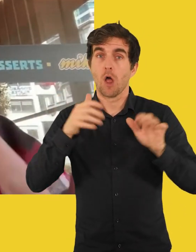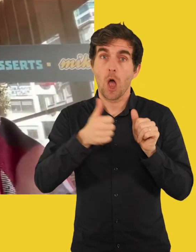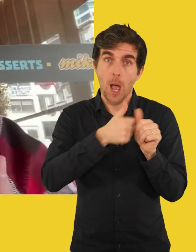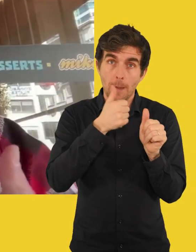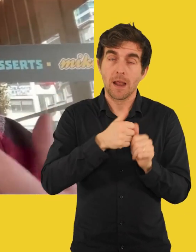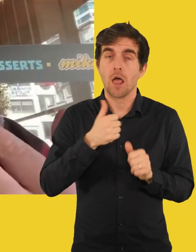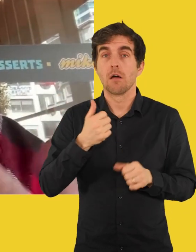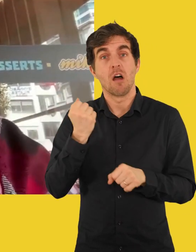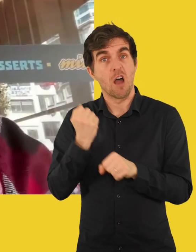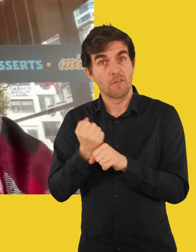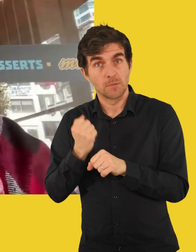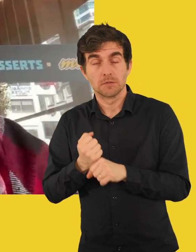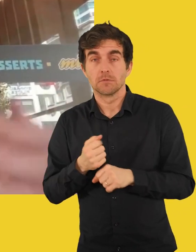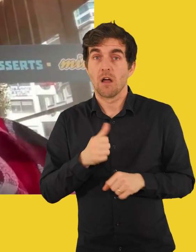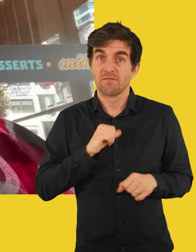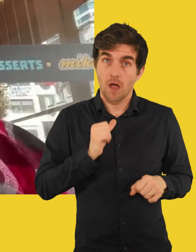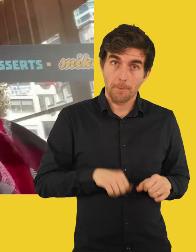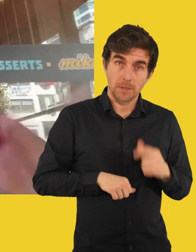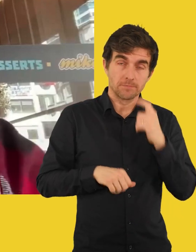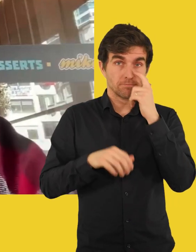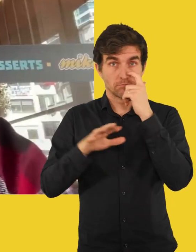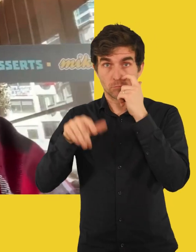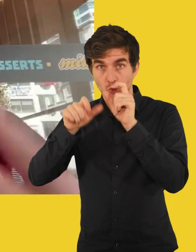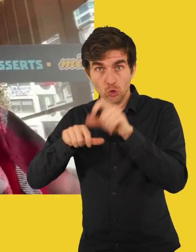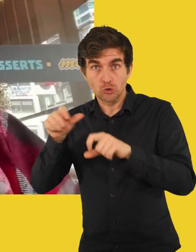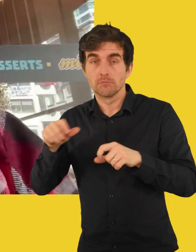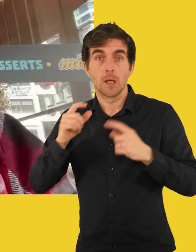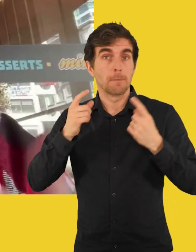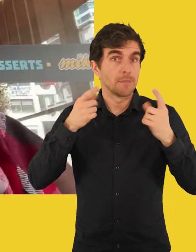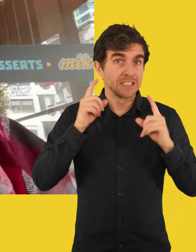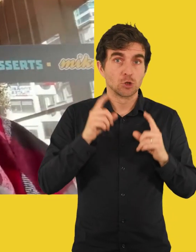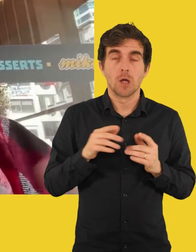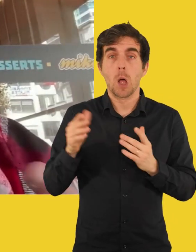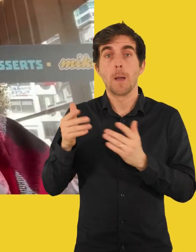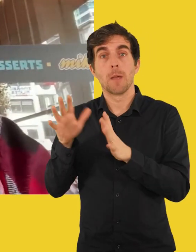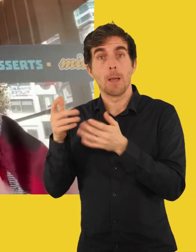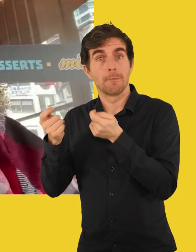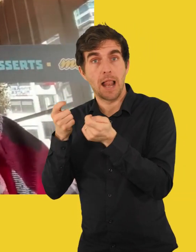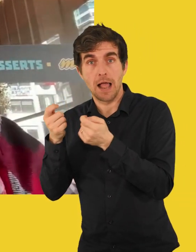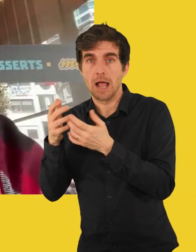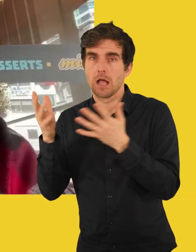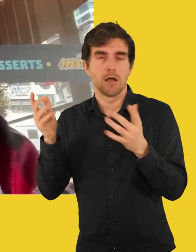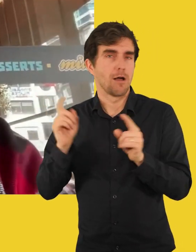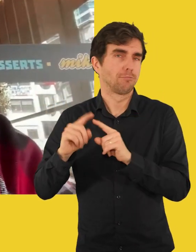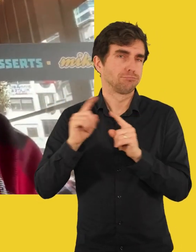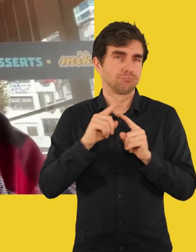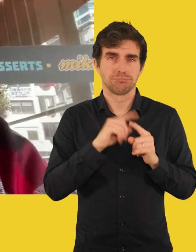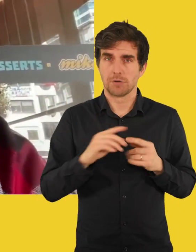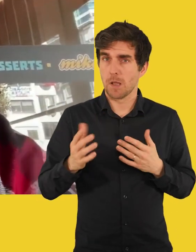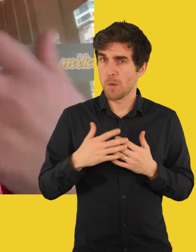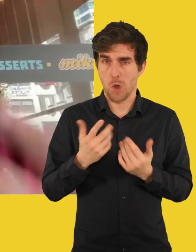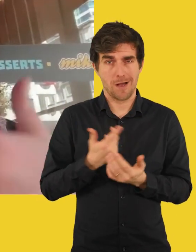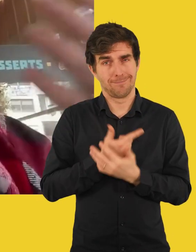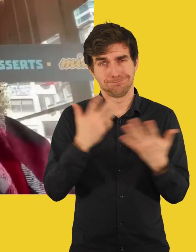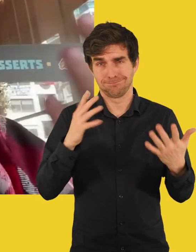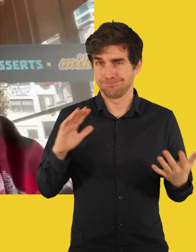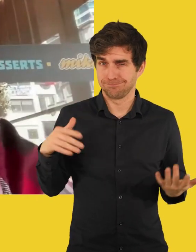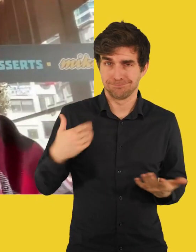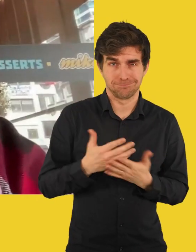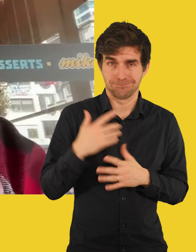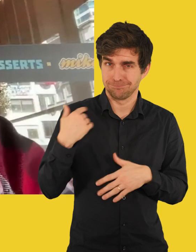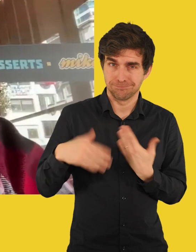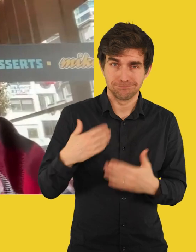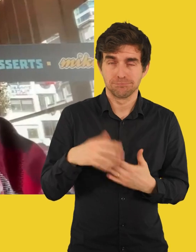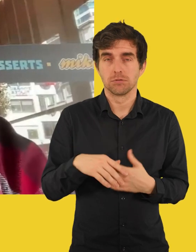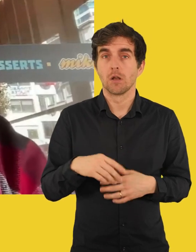everywhere. Companies, local governments, farmers, children, students, some managers, public institutions, and more have been part